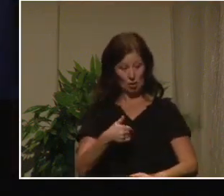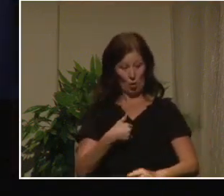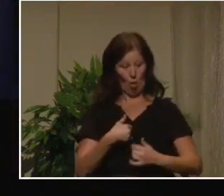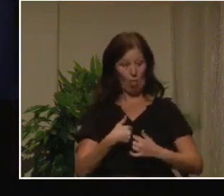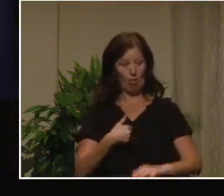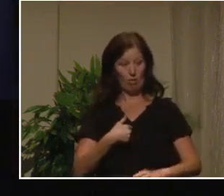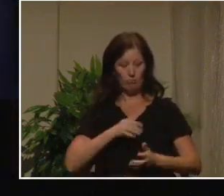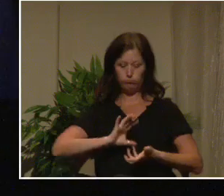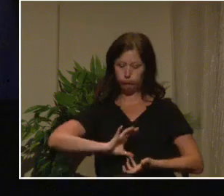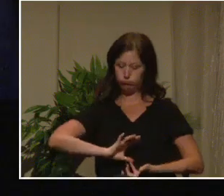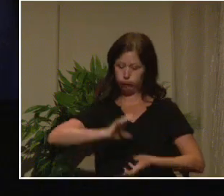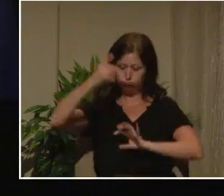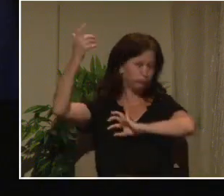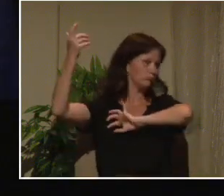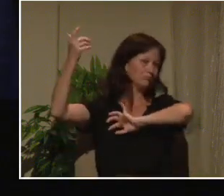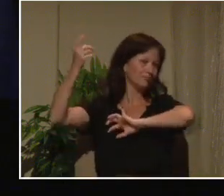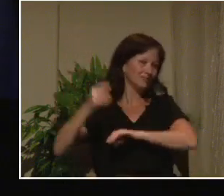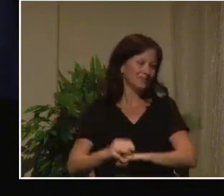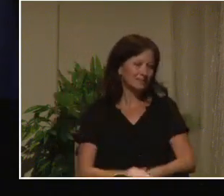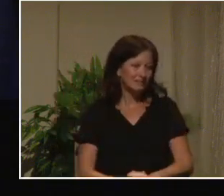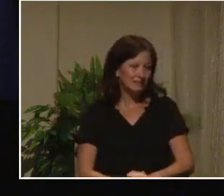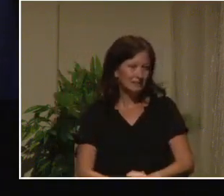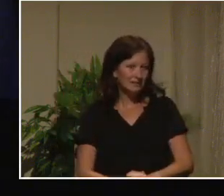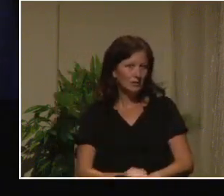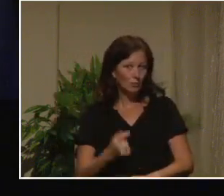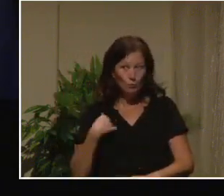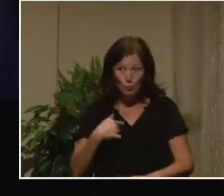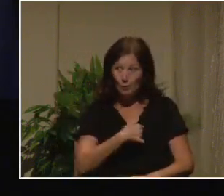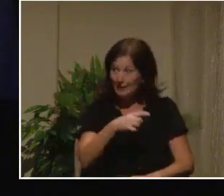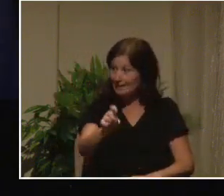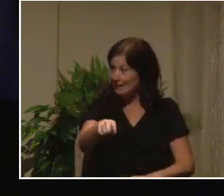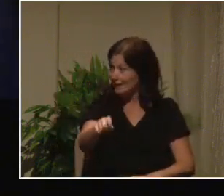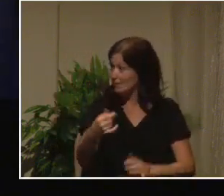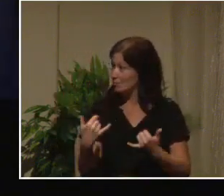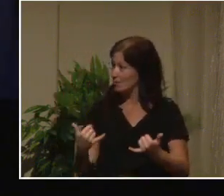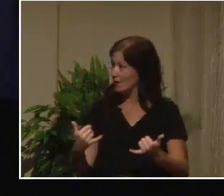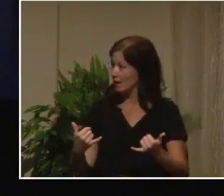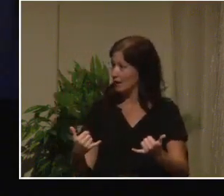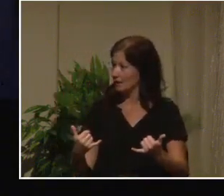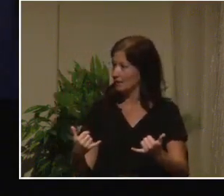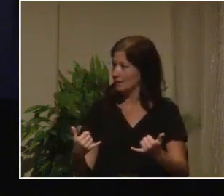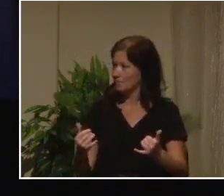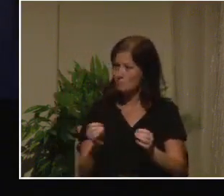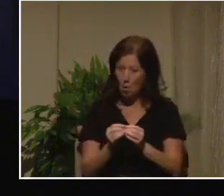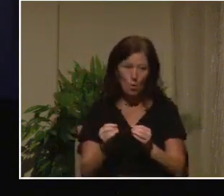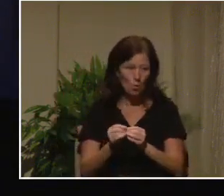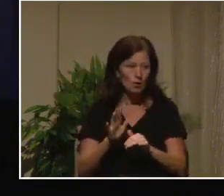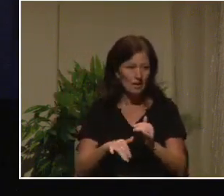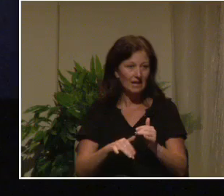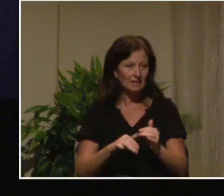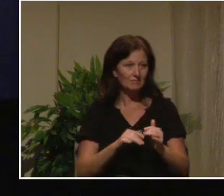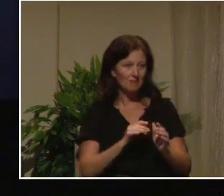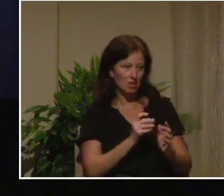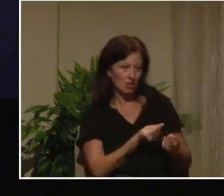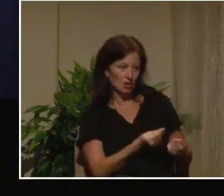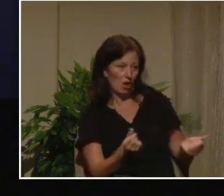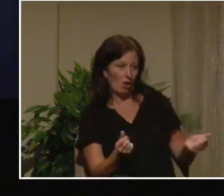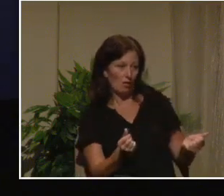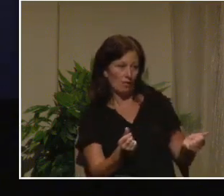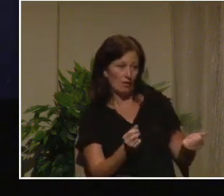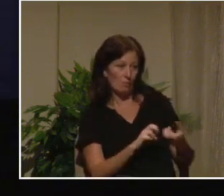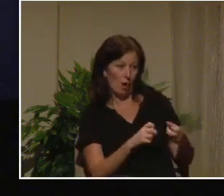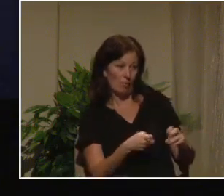I'd like to suggest that this upheaval is what you and I need today. More than the solution to any of our problems, we need this today.